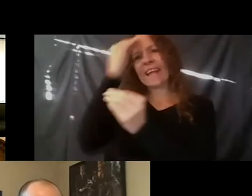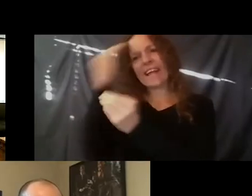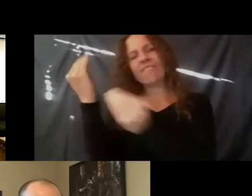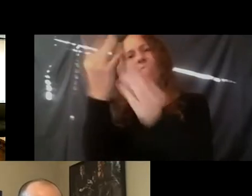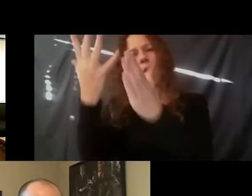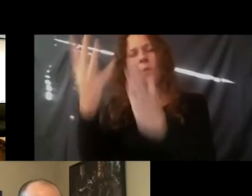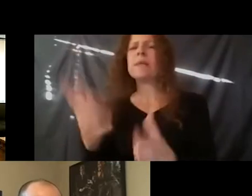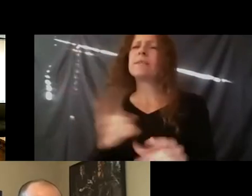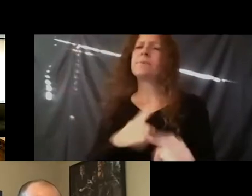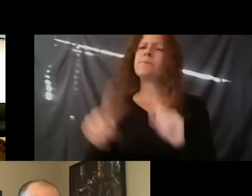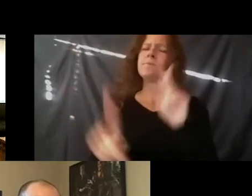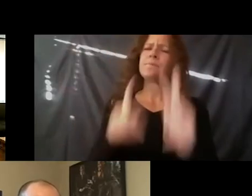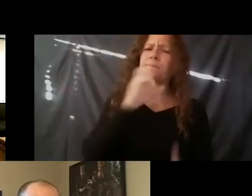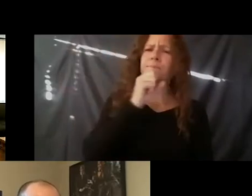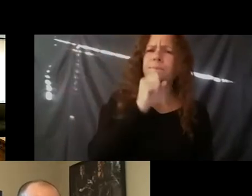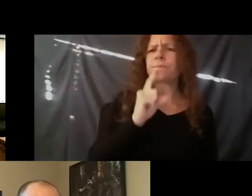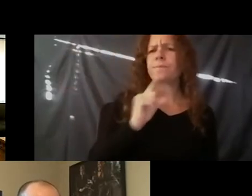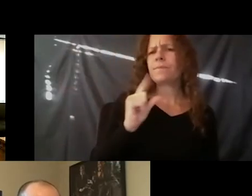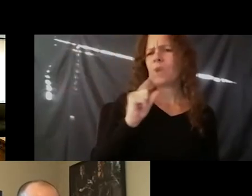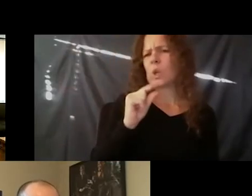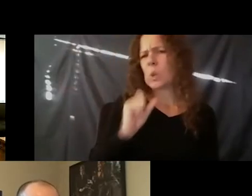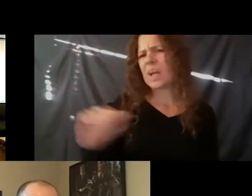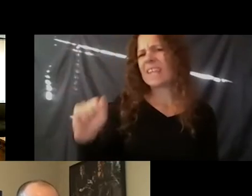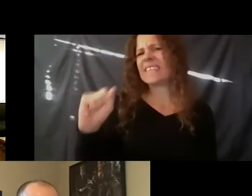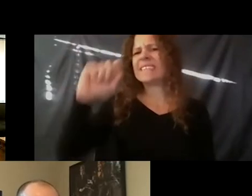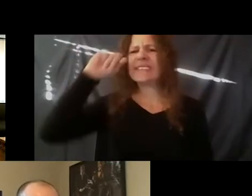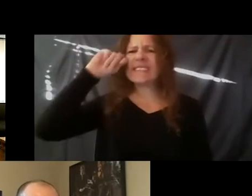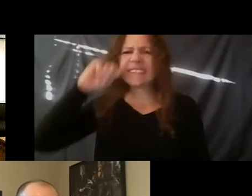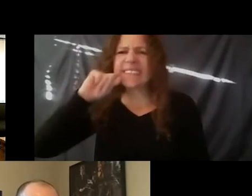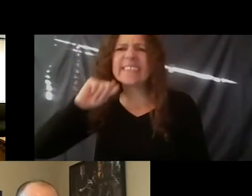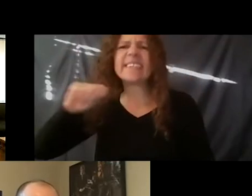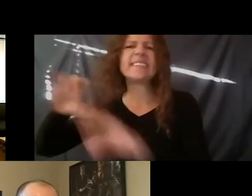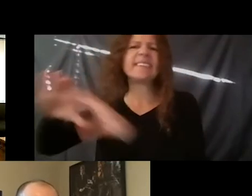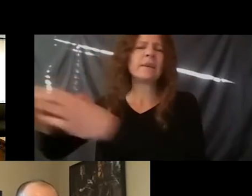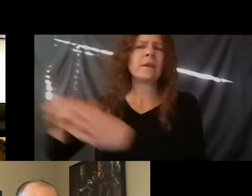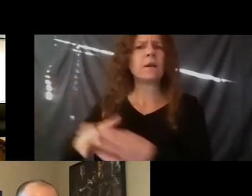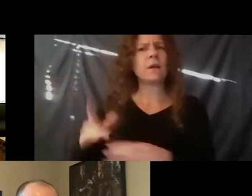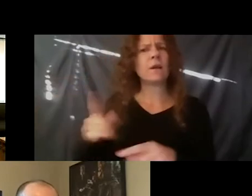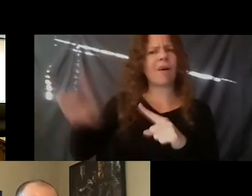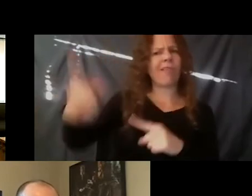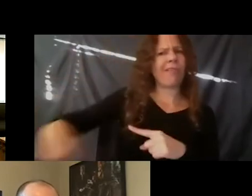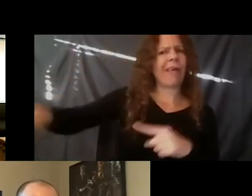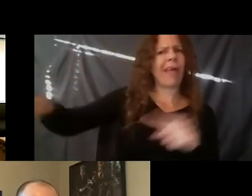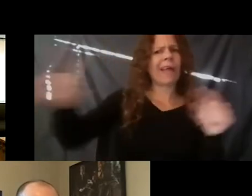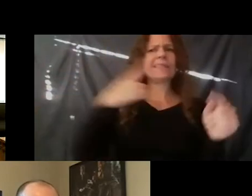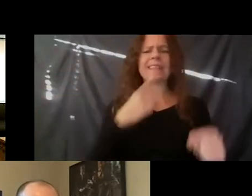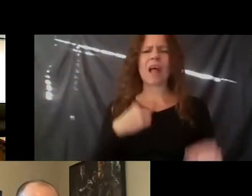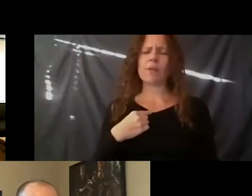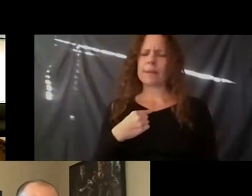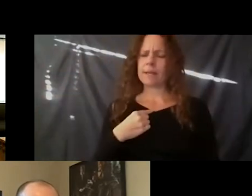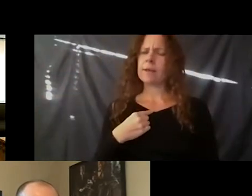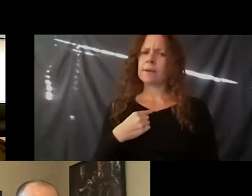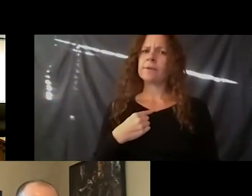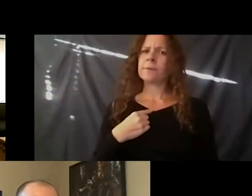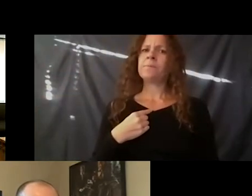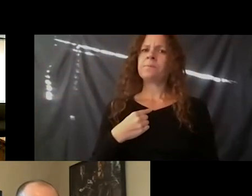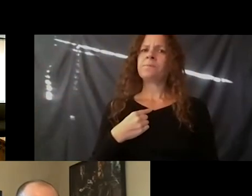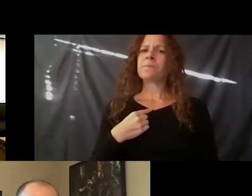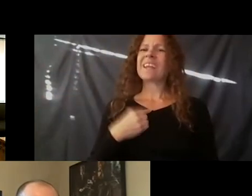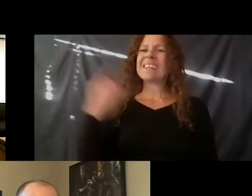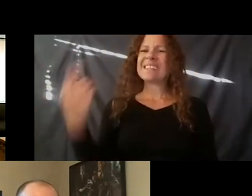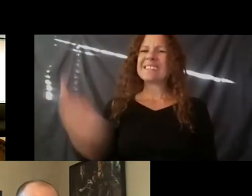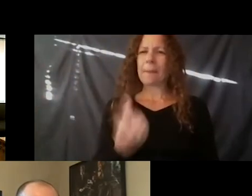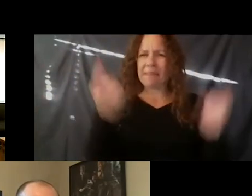and teens, who tell me that there is something happening among youth